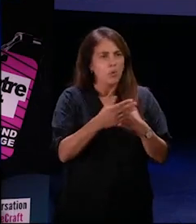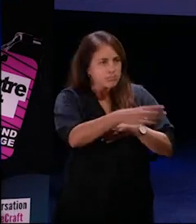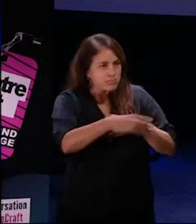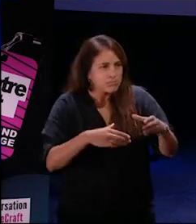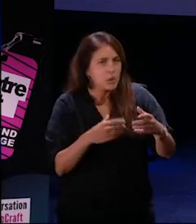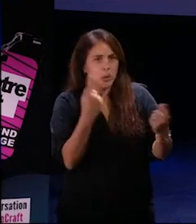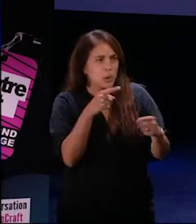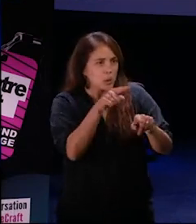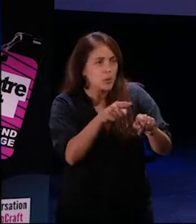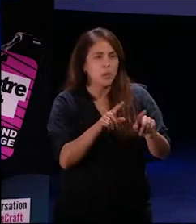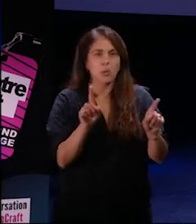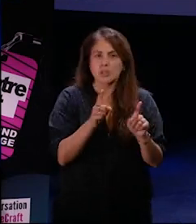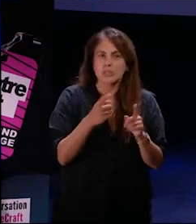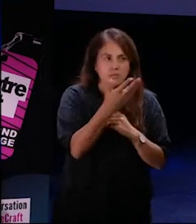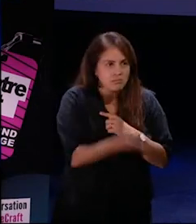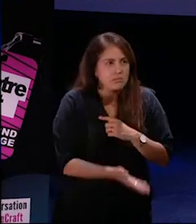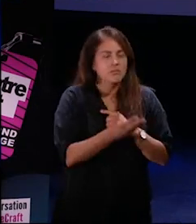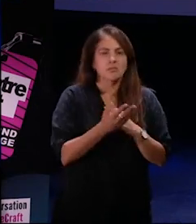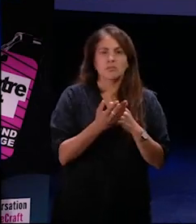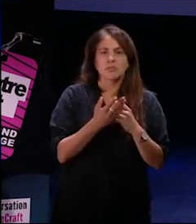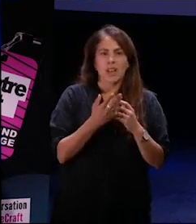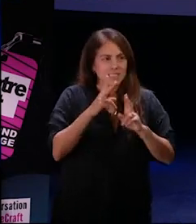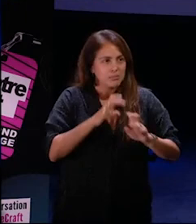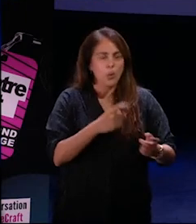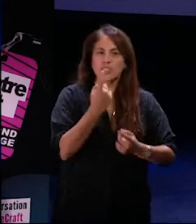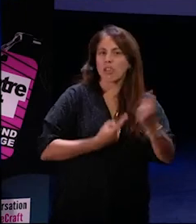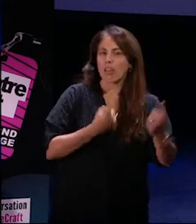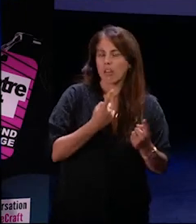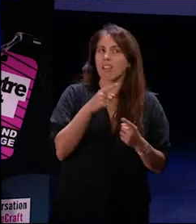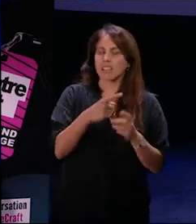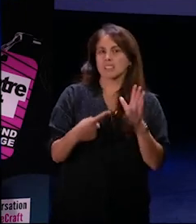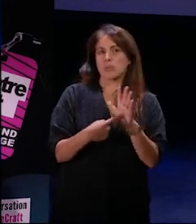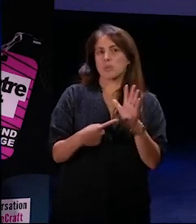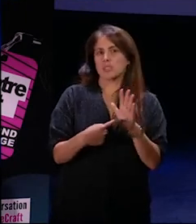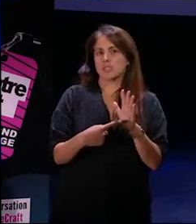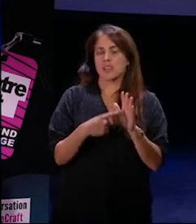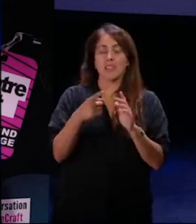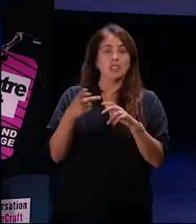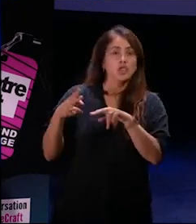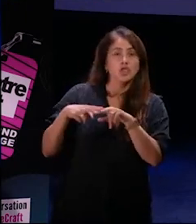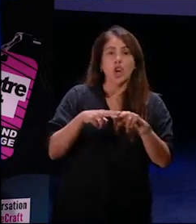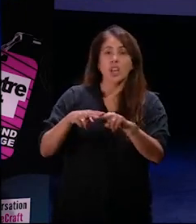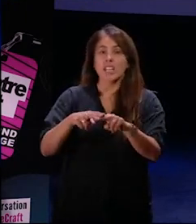discover who we are. Mm. And that's the most important thing, isn't it? And then we